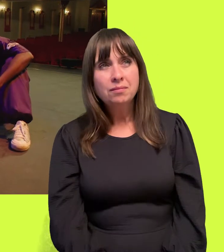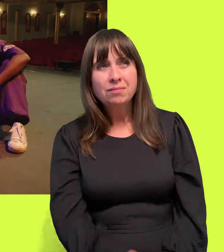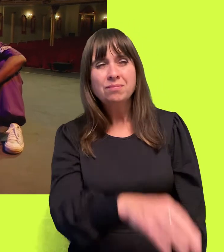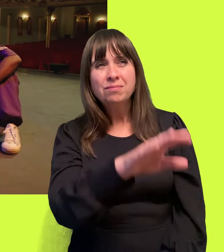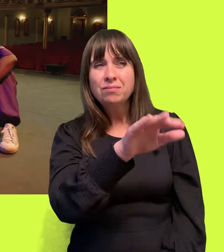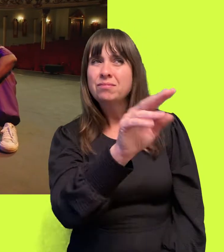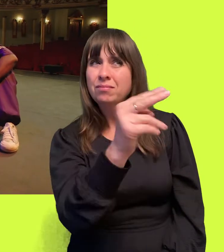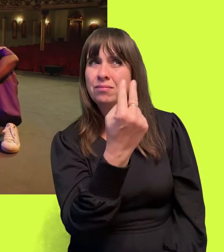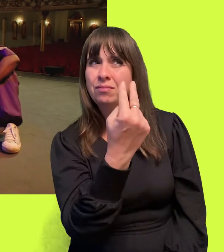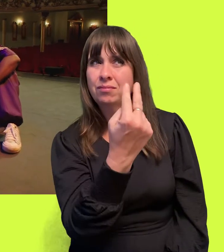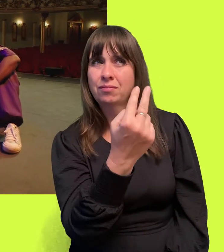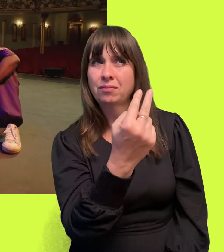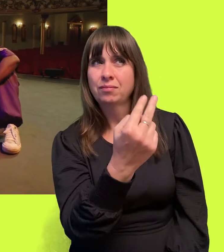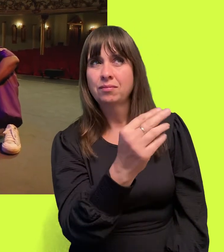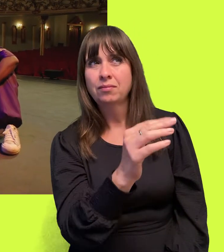Edrych arno fi.